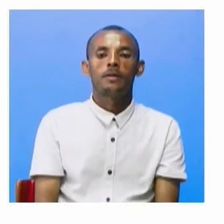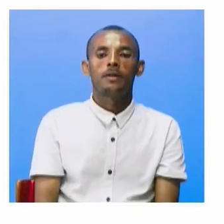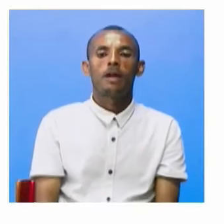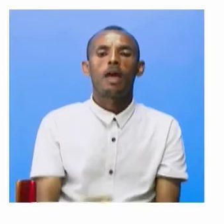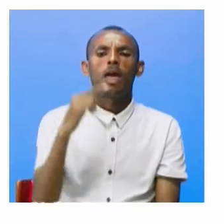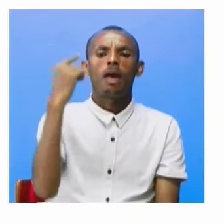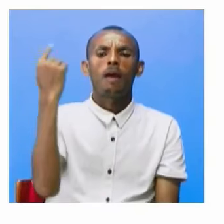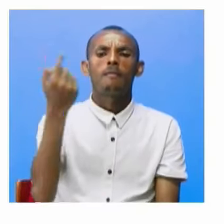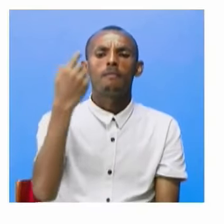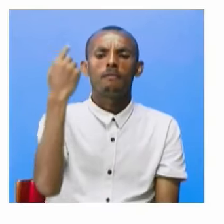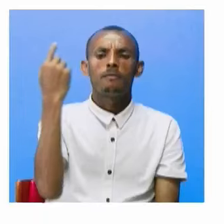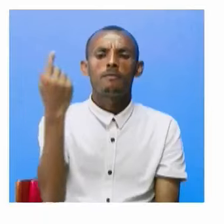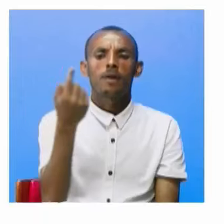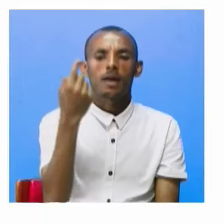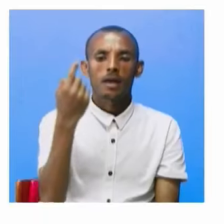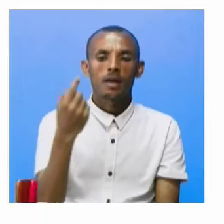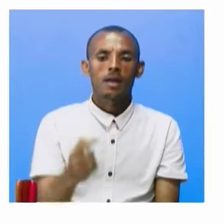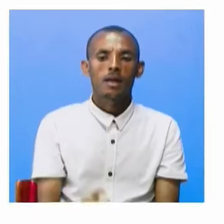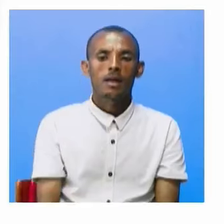every